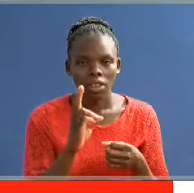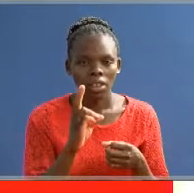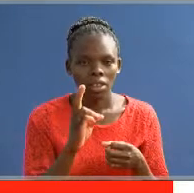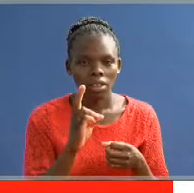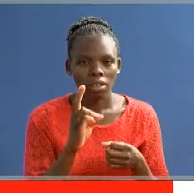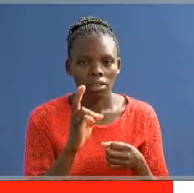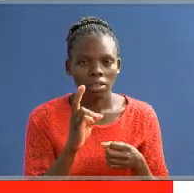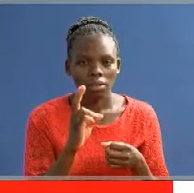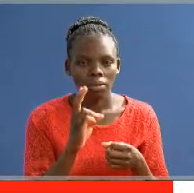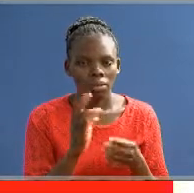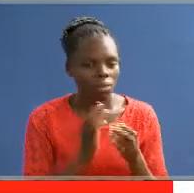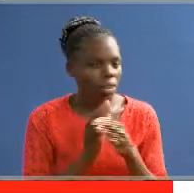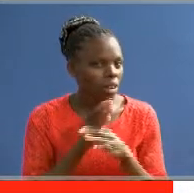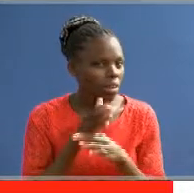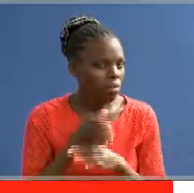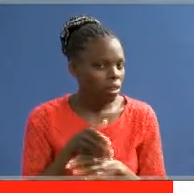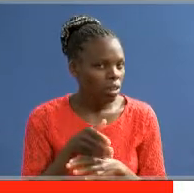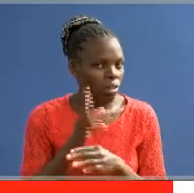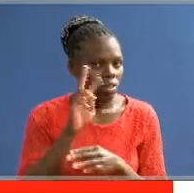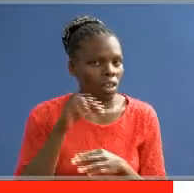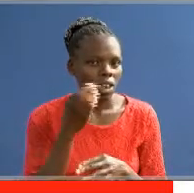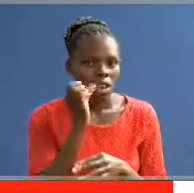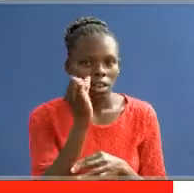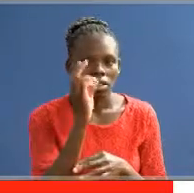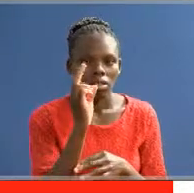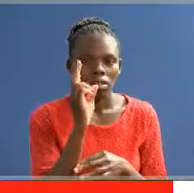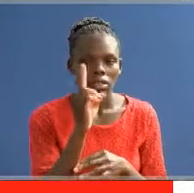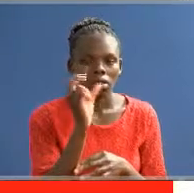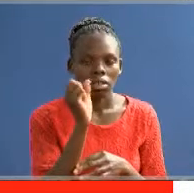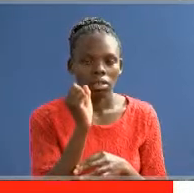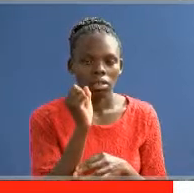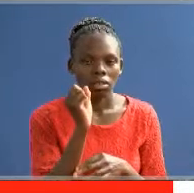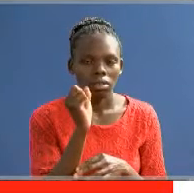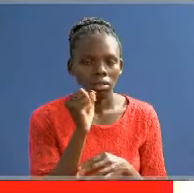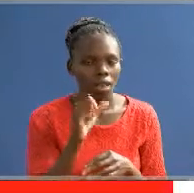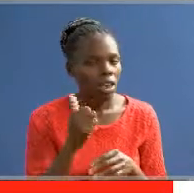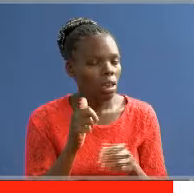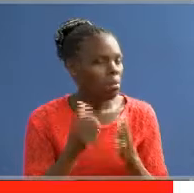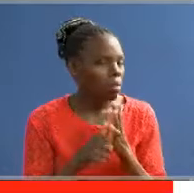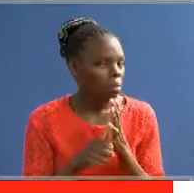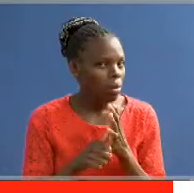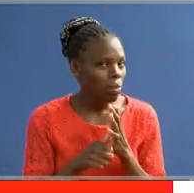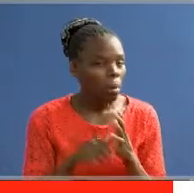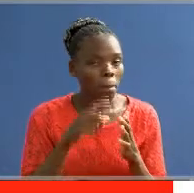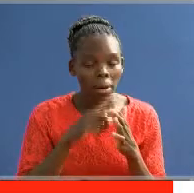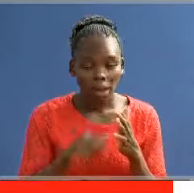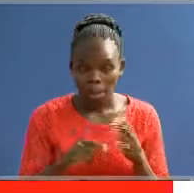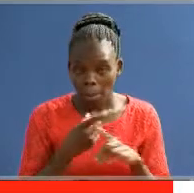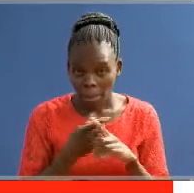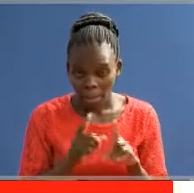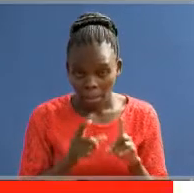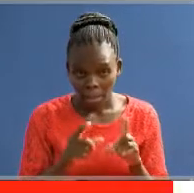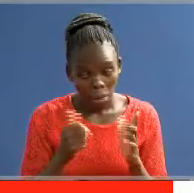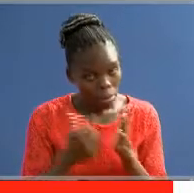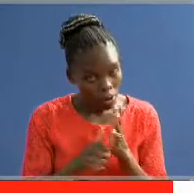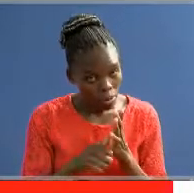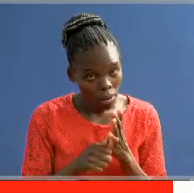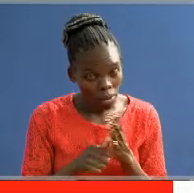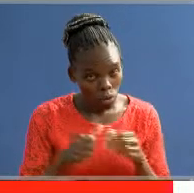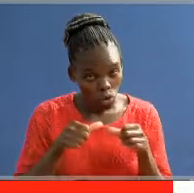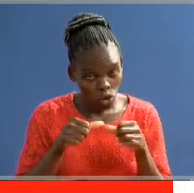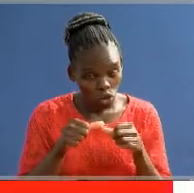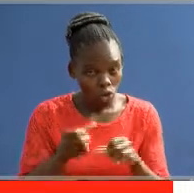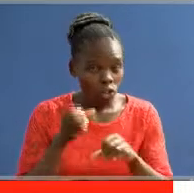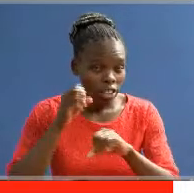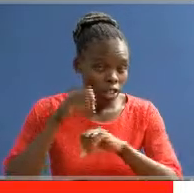a sexually transmitted virus. Usually the body clears it away without any problem. The problem is repeated and continuous infection with